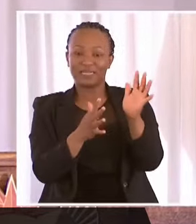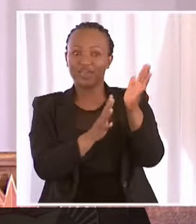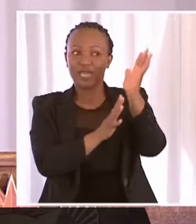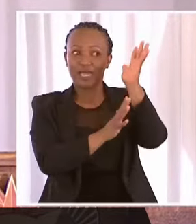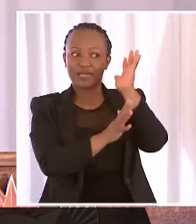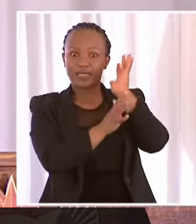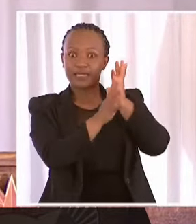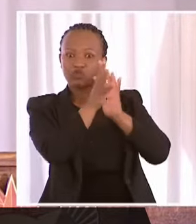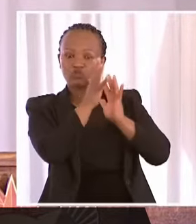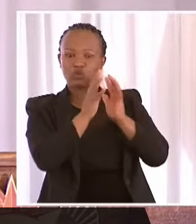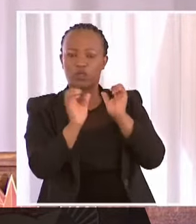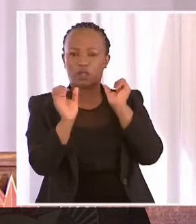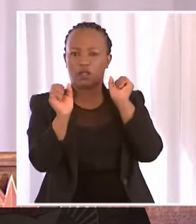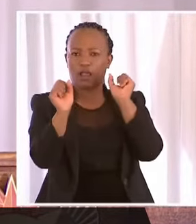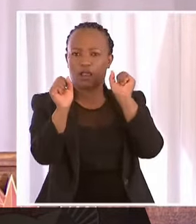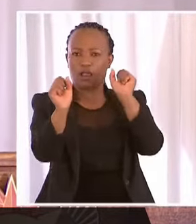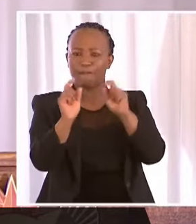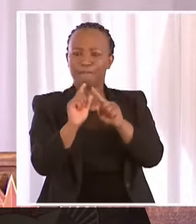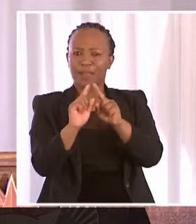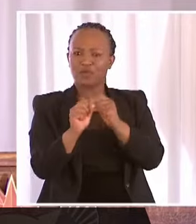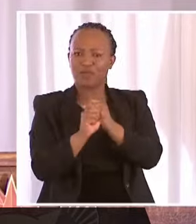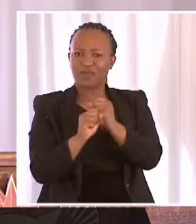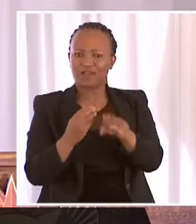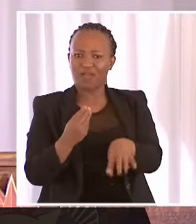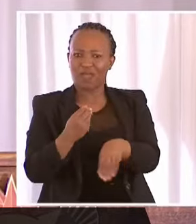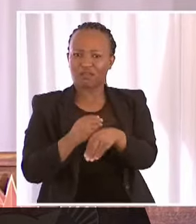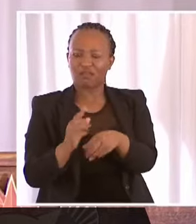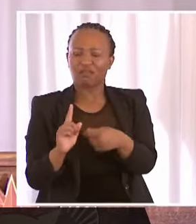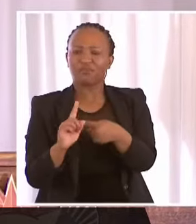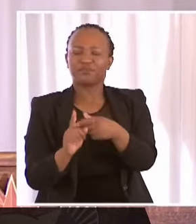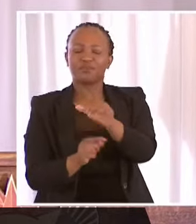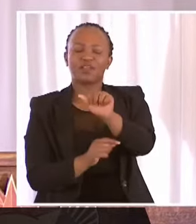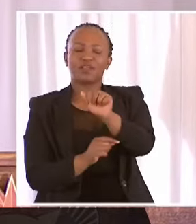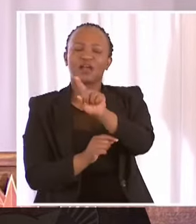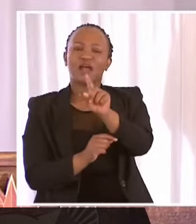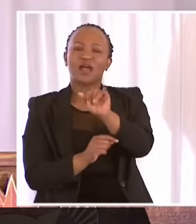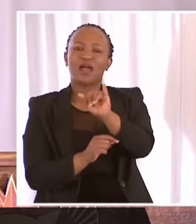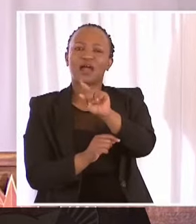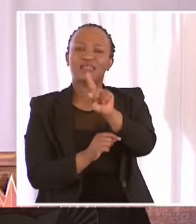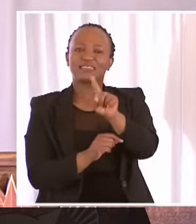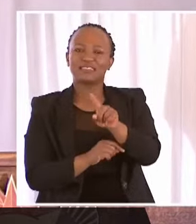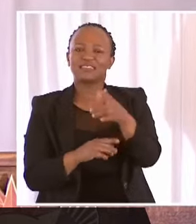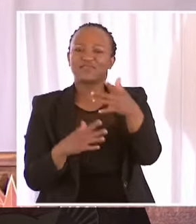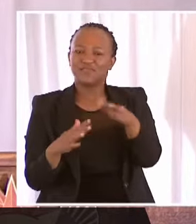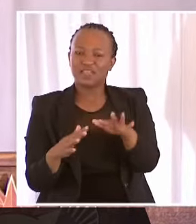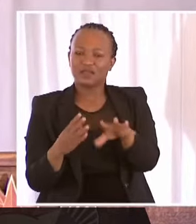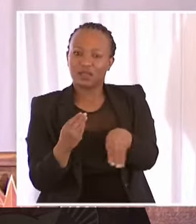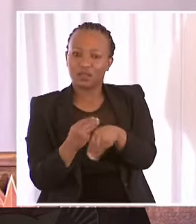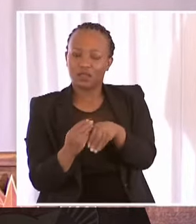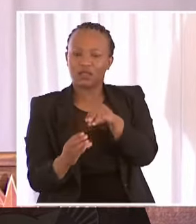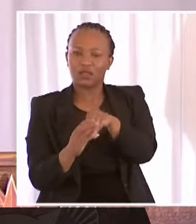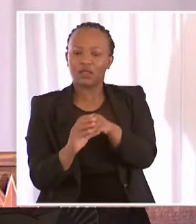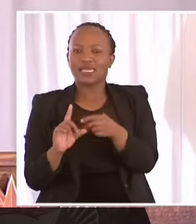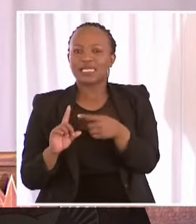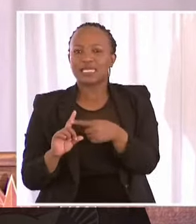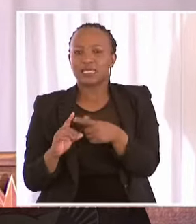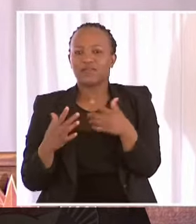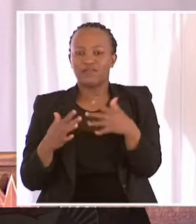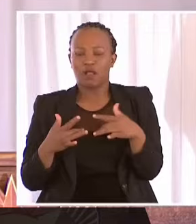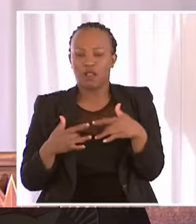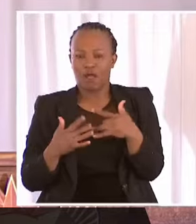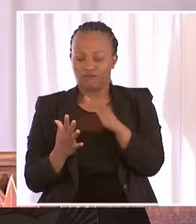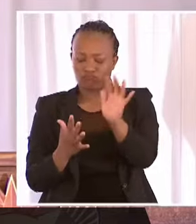Aziz's contribution. It is no coincidence that he wrote in his biography that his life